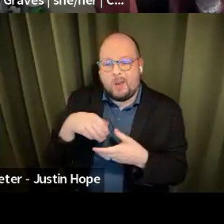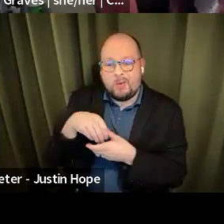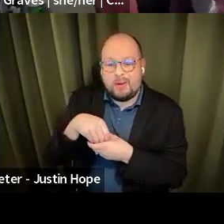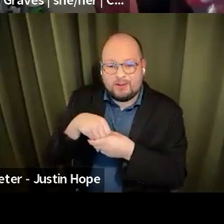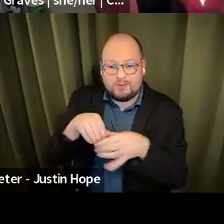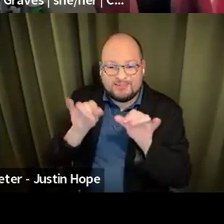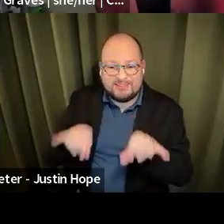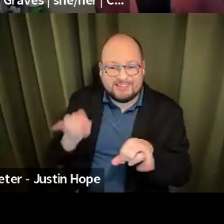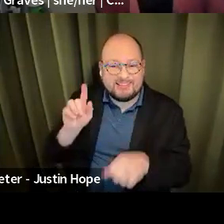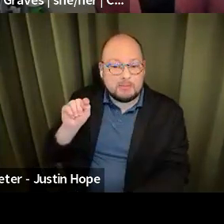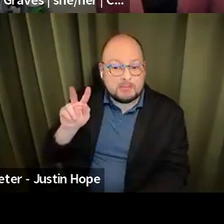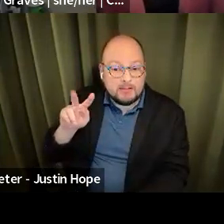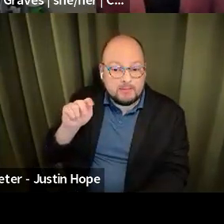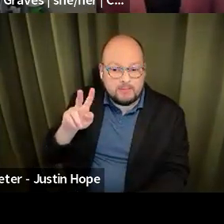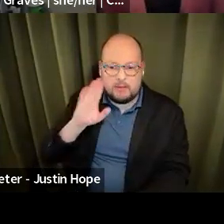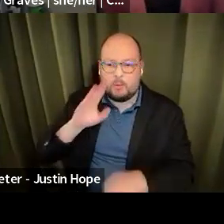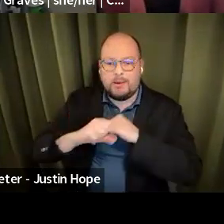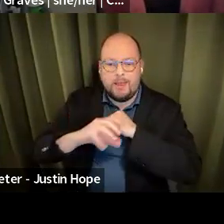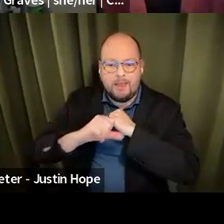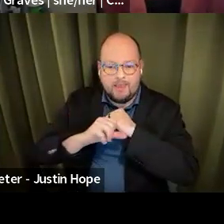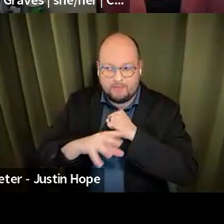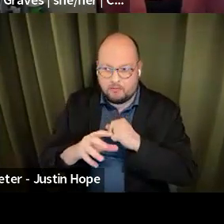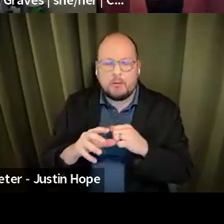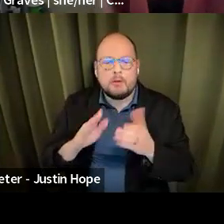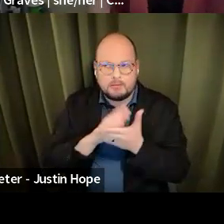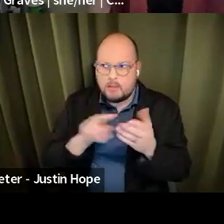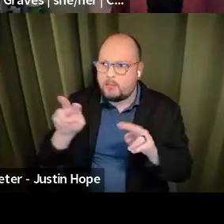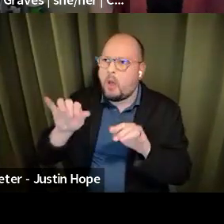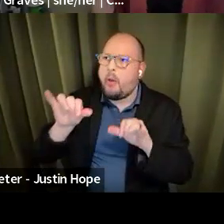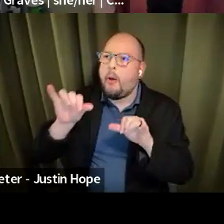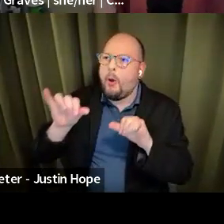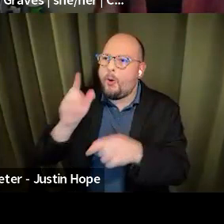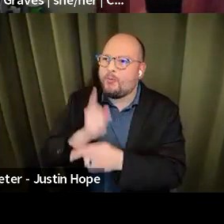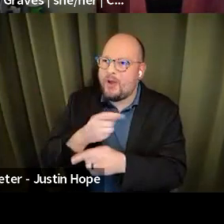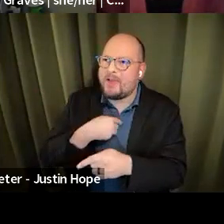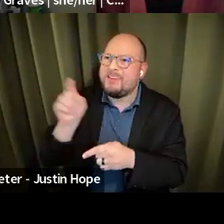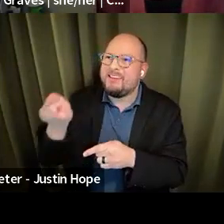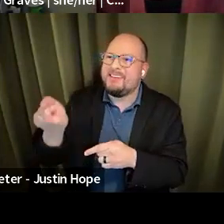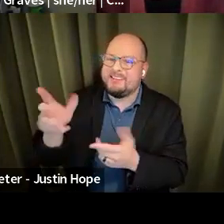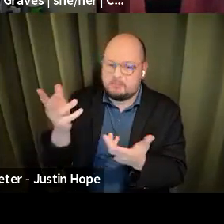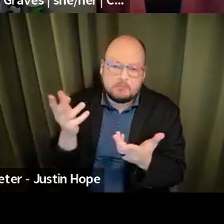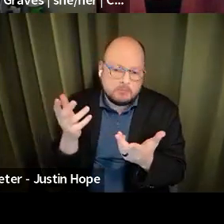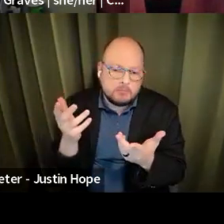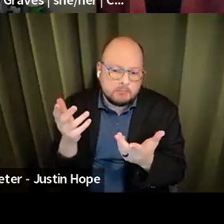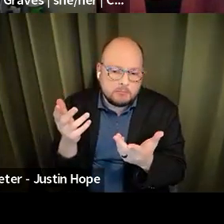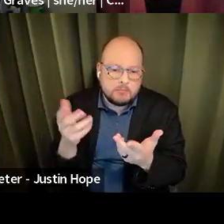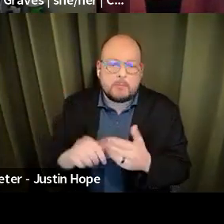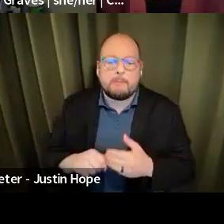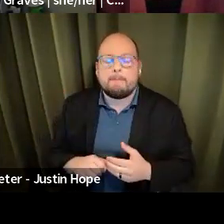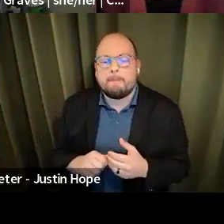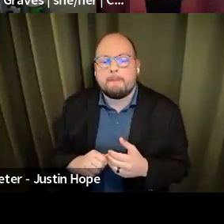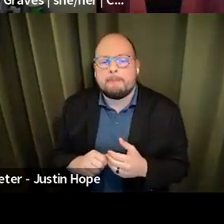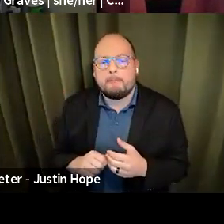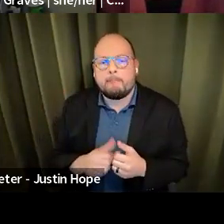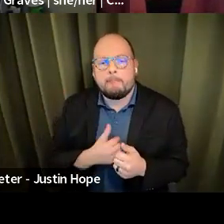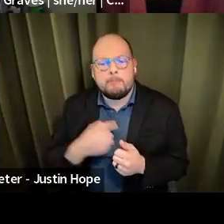oh, yes, that's right, I should do that, or I absolutely have to do that. And also, many of our